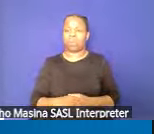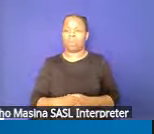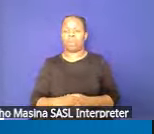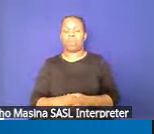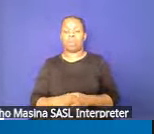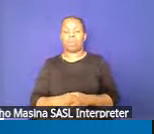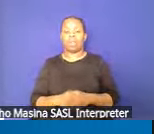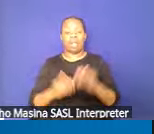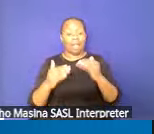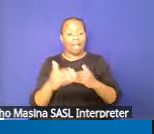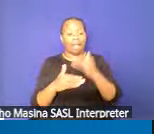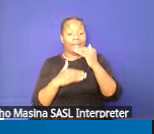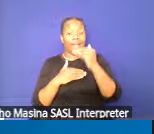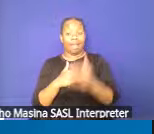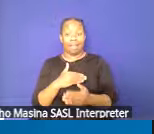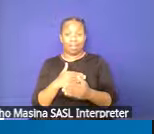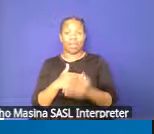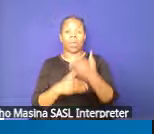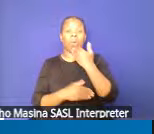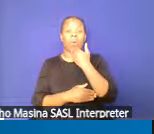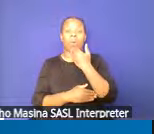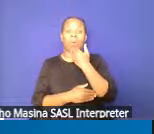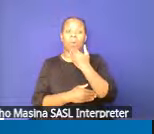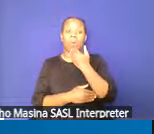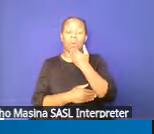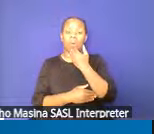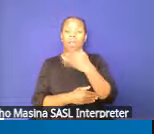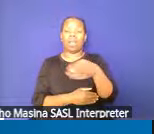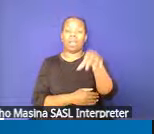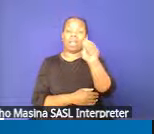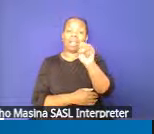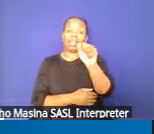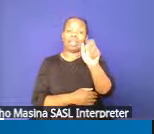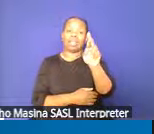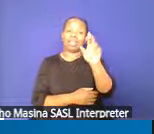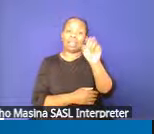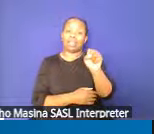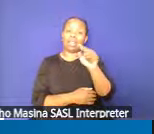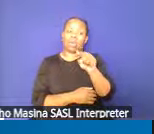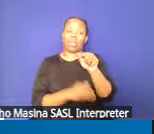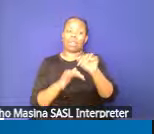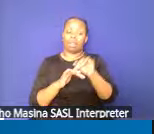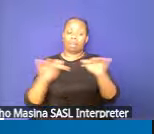Thereafter, then, SARS actually, in line with Public Finance Management Act,